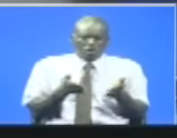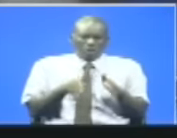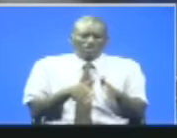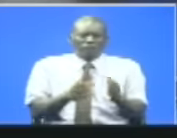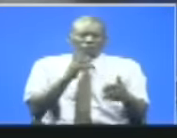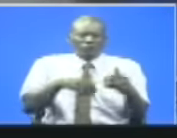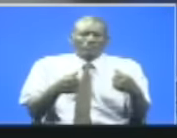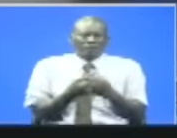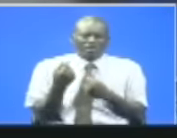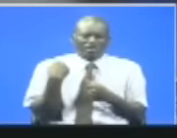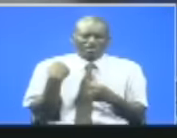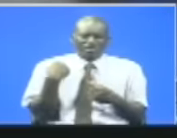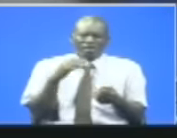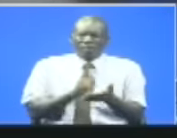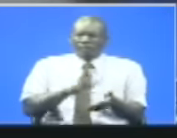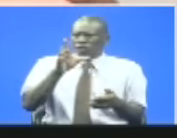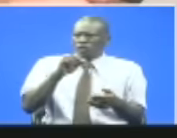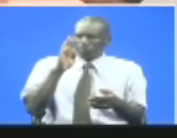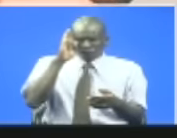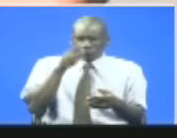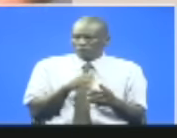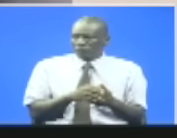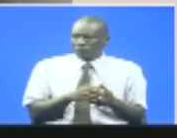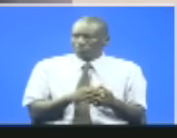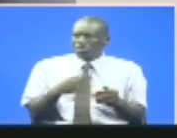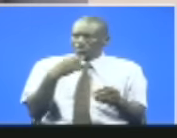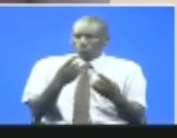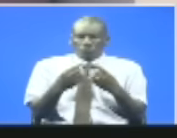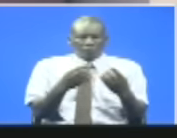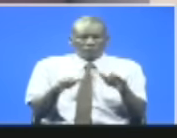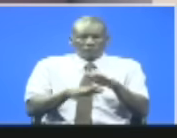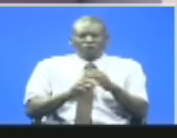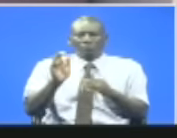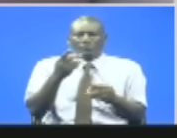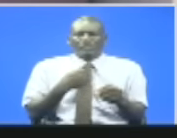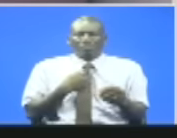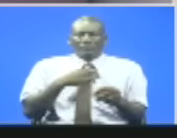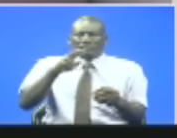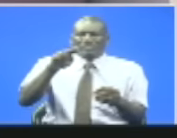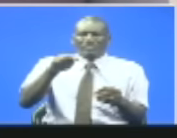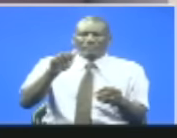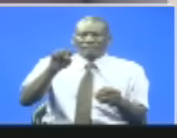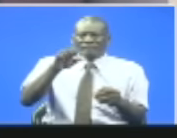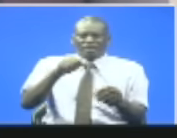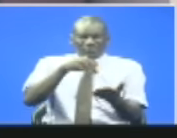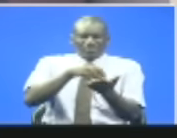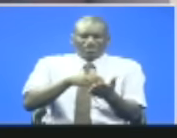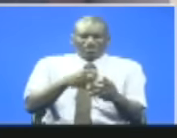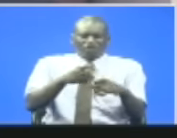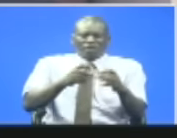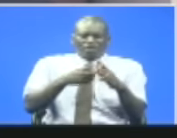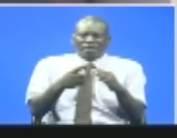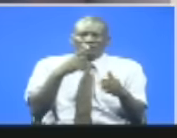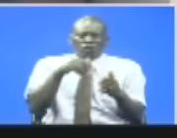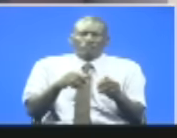happened yesterday. Okay. That is cheap reasoning. Now that you mentioned Ruto, let's talk about the deputy president, because he's been on NASA's case from the very beginning. He says the